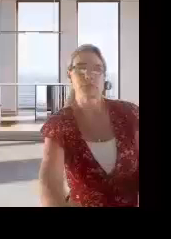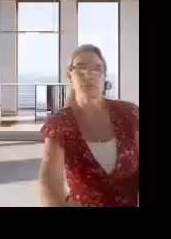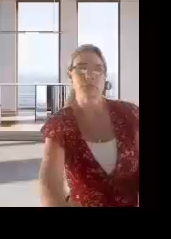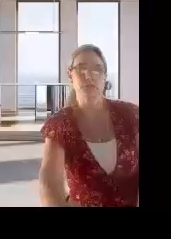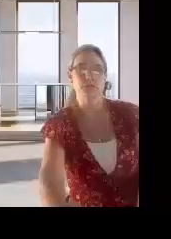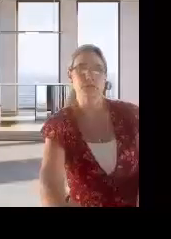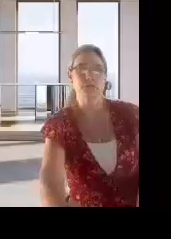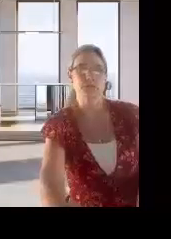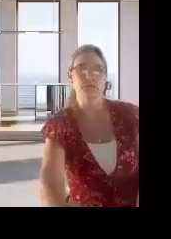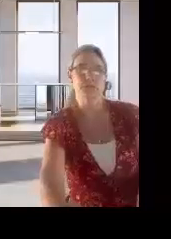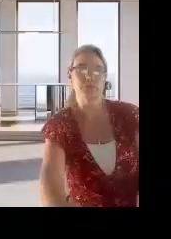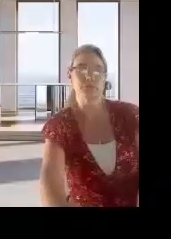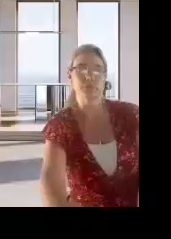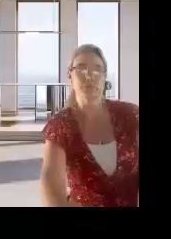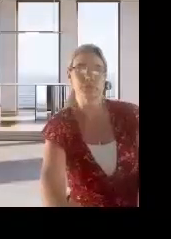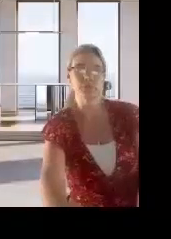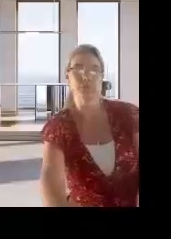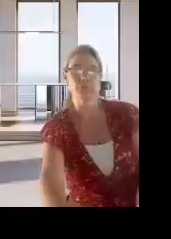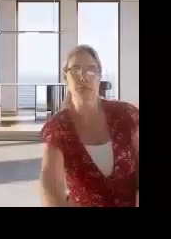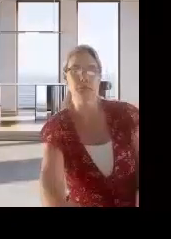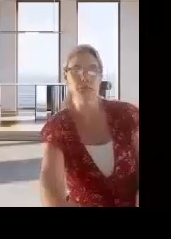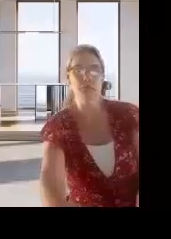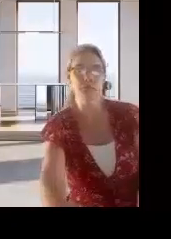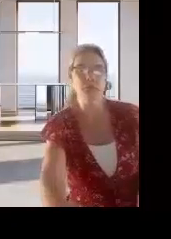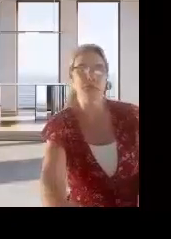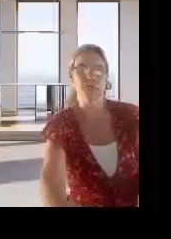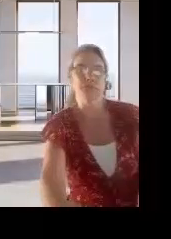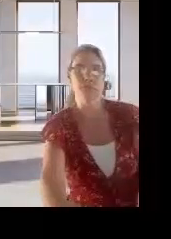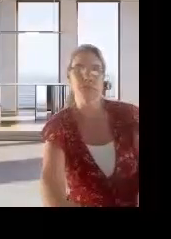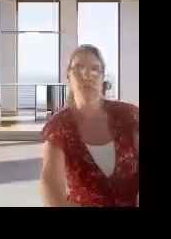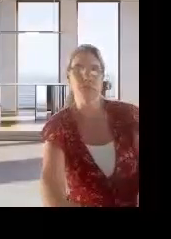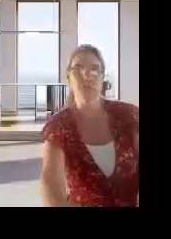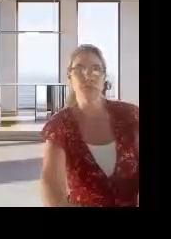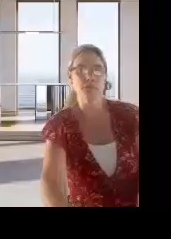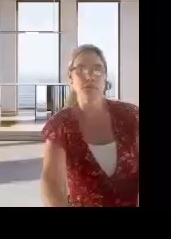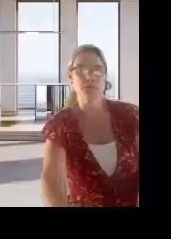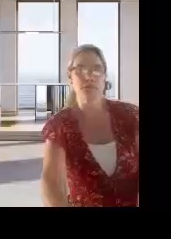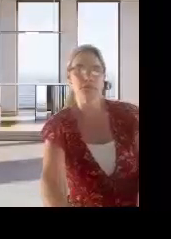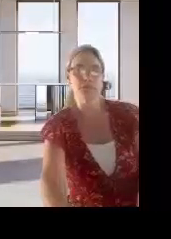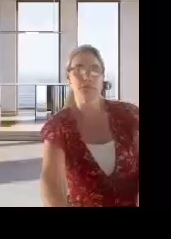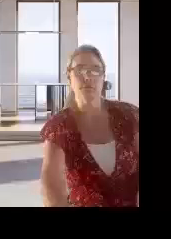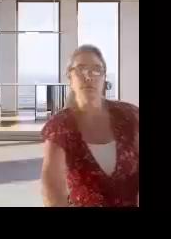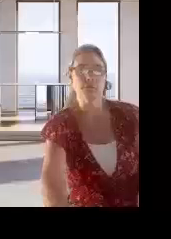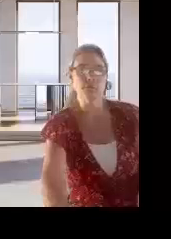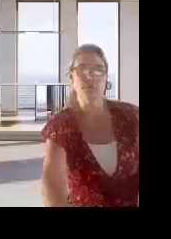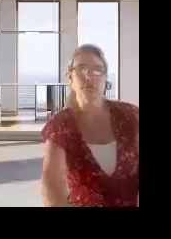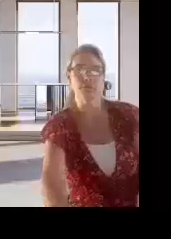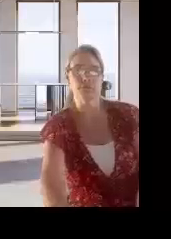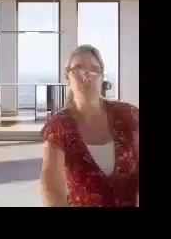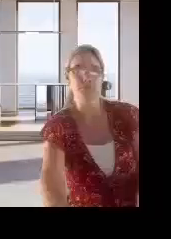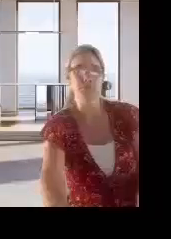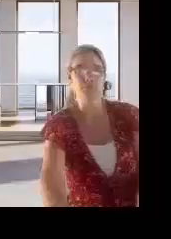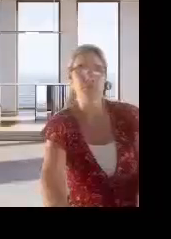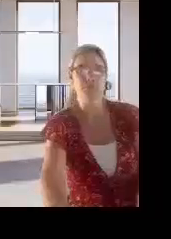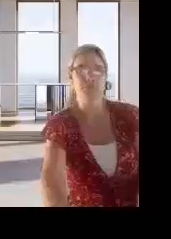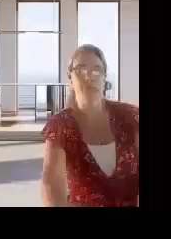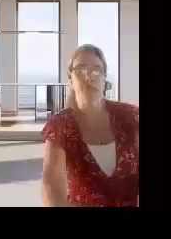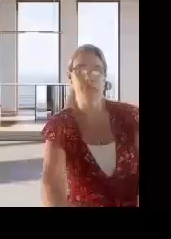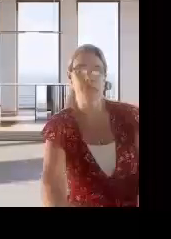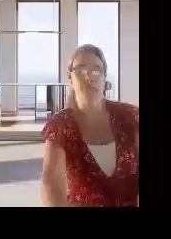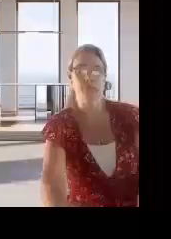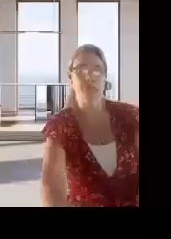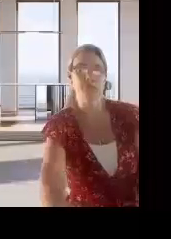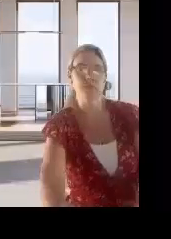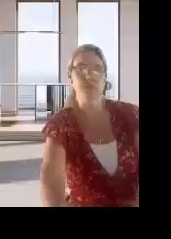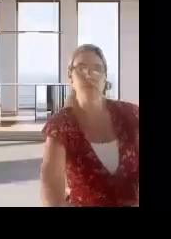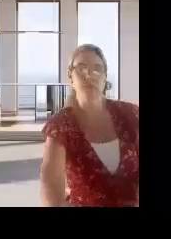with some of our most marginalized students. And they have a broad range of skills and particular understandings of